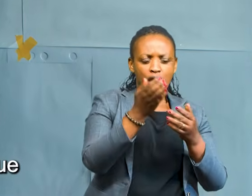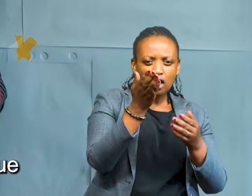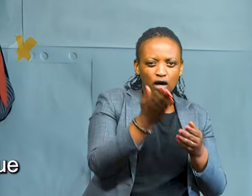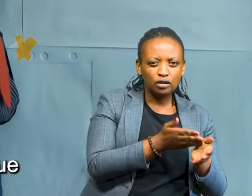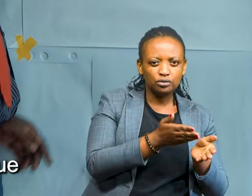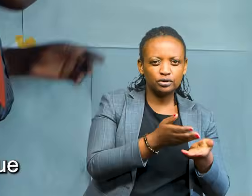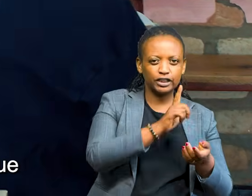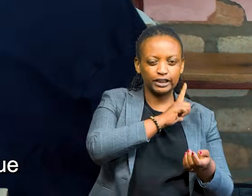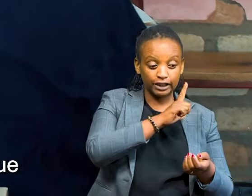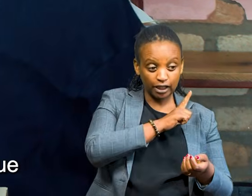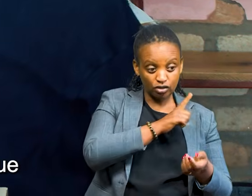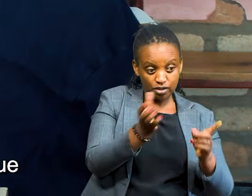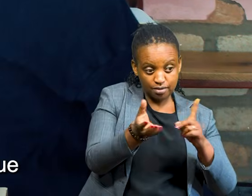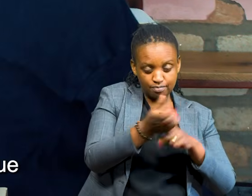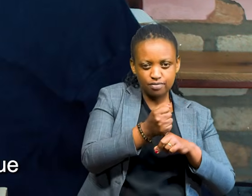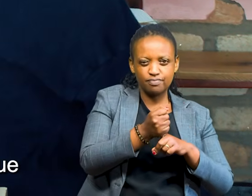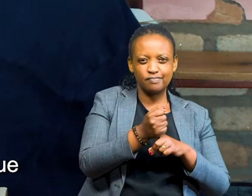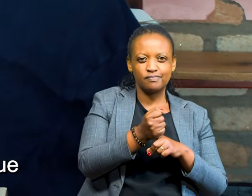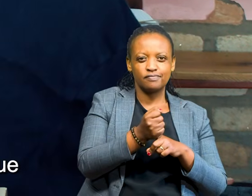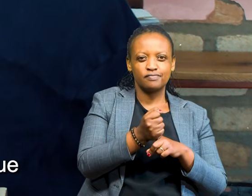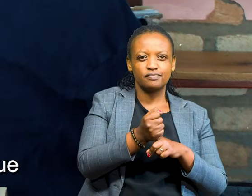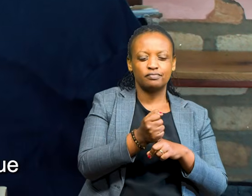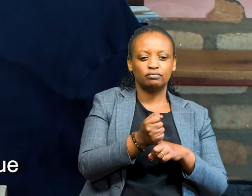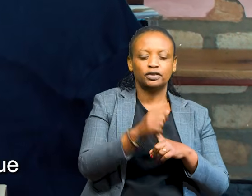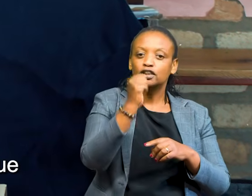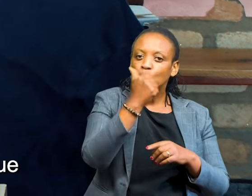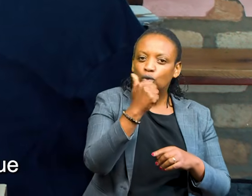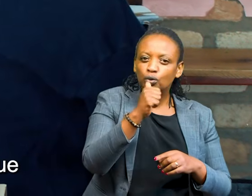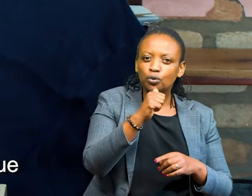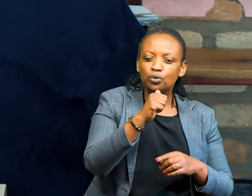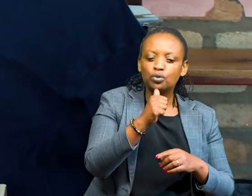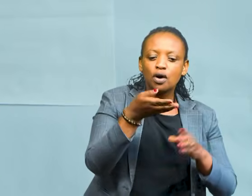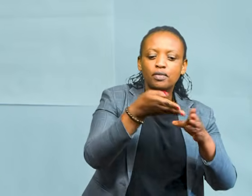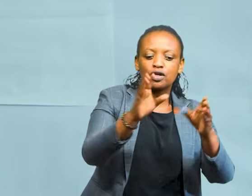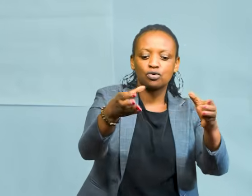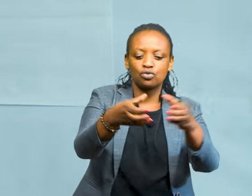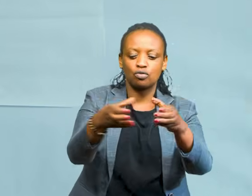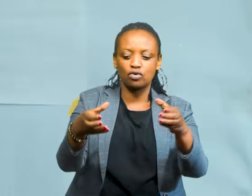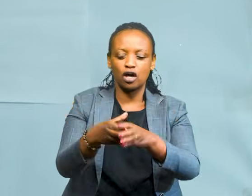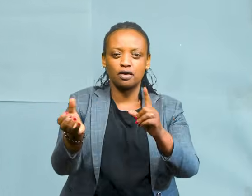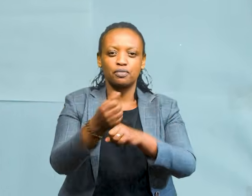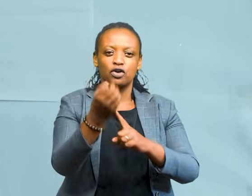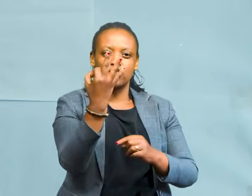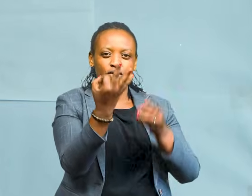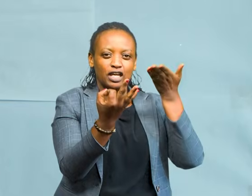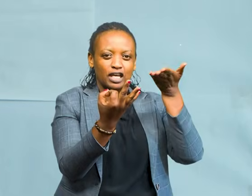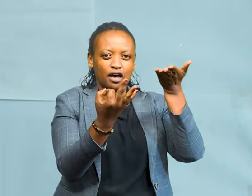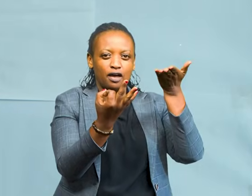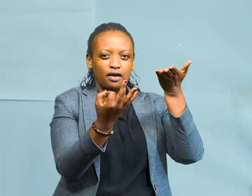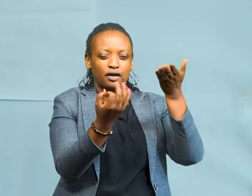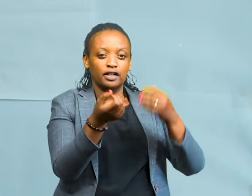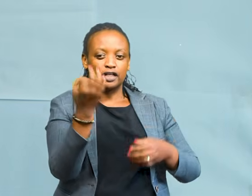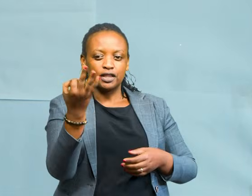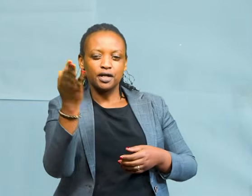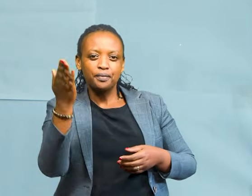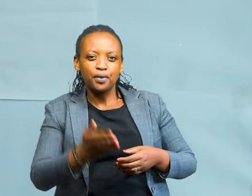of the chances of getting the blue in this group that got 3 here